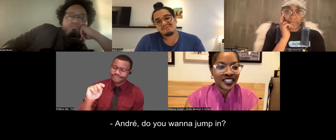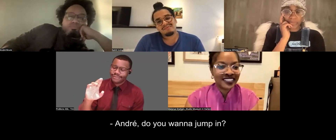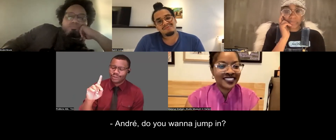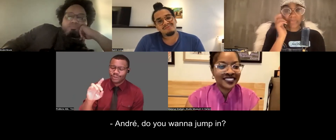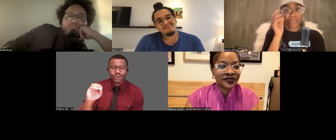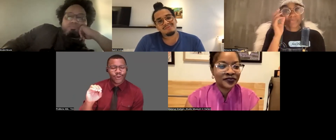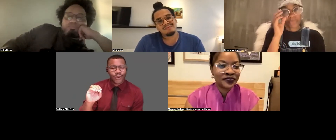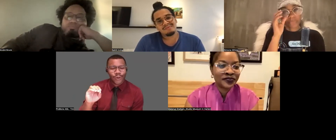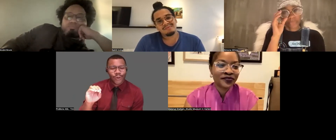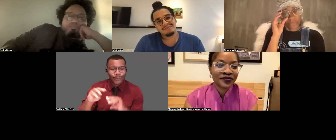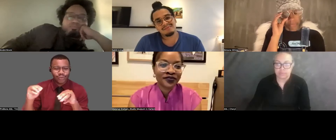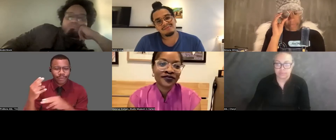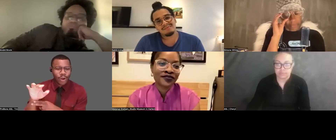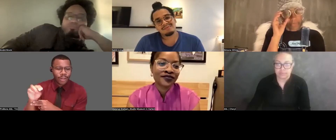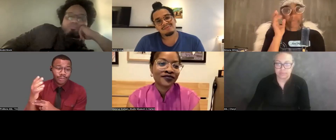to jump in?